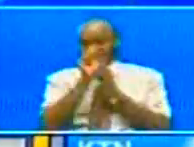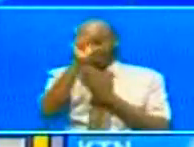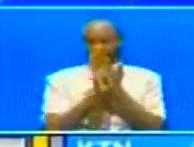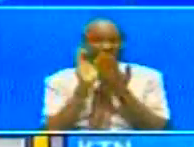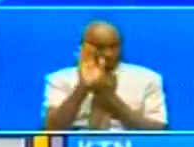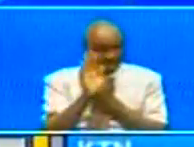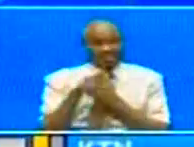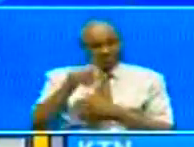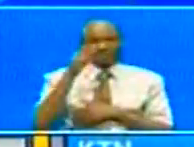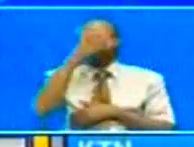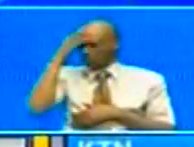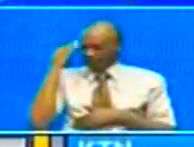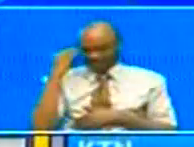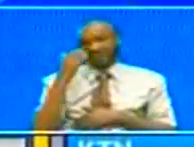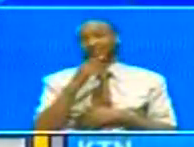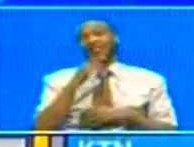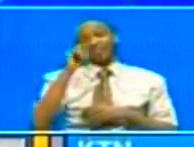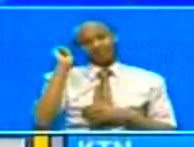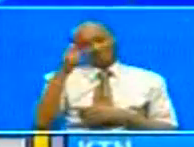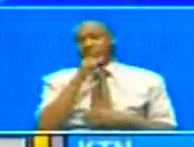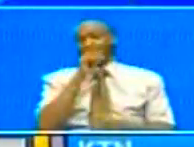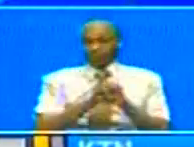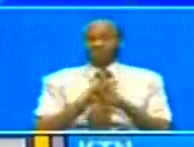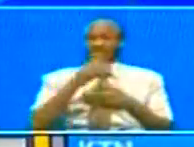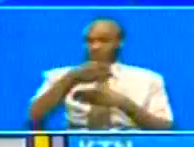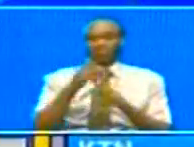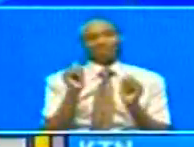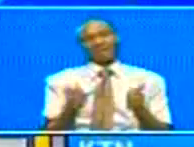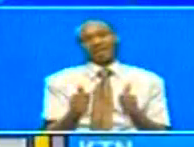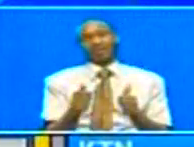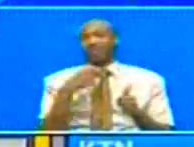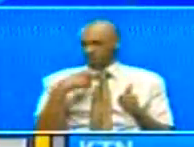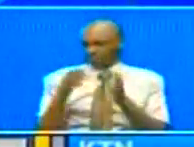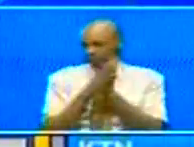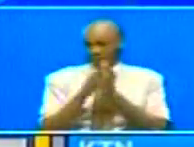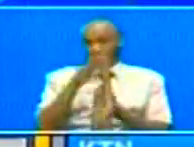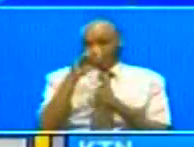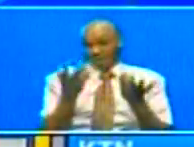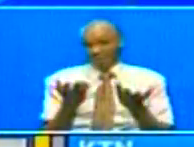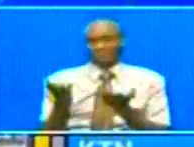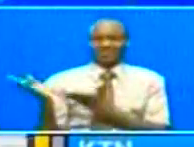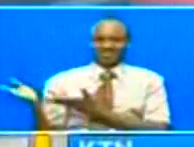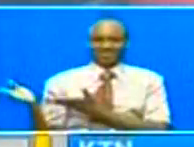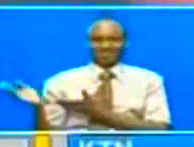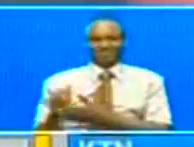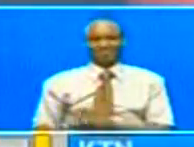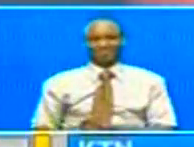Kenyatta's laptop promise, as KTN's Dorcas Wangira now tells us from Kakamega.